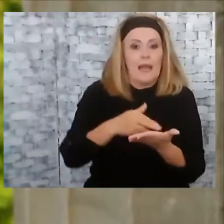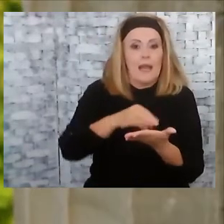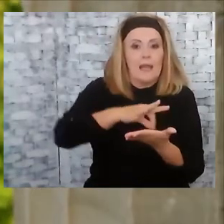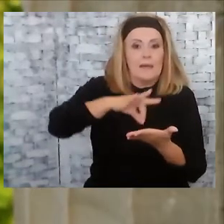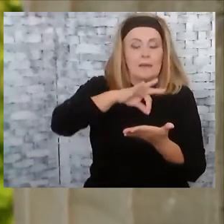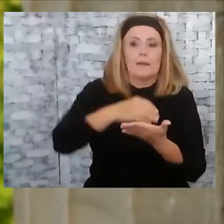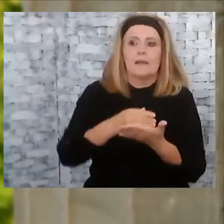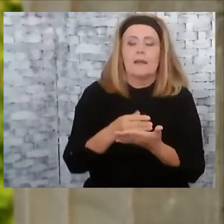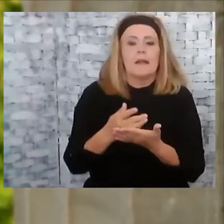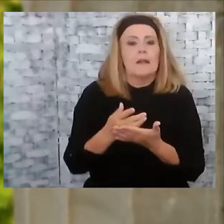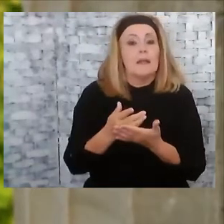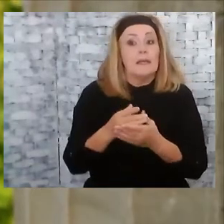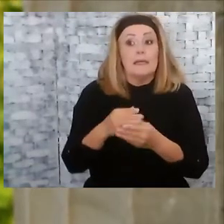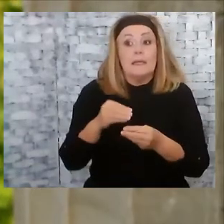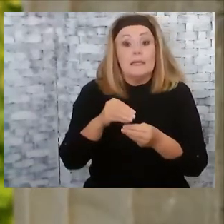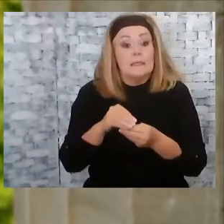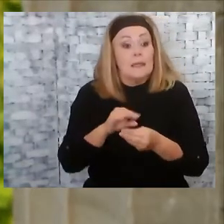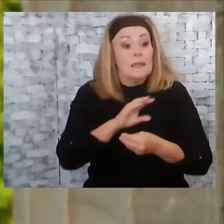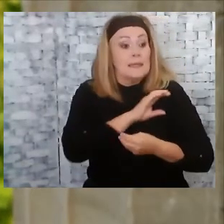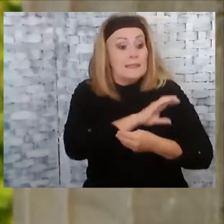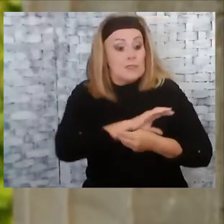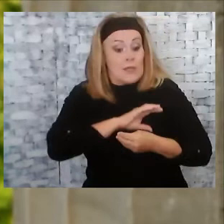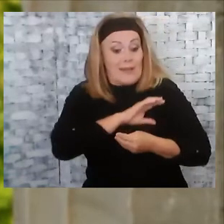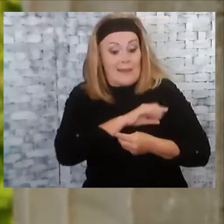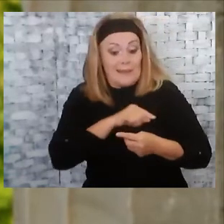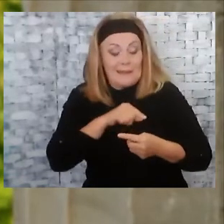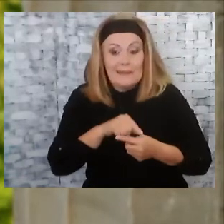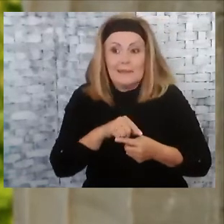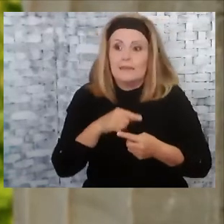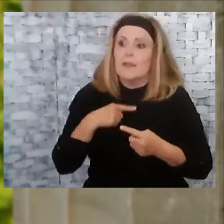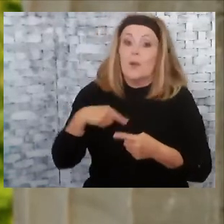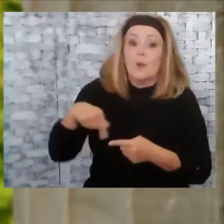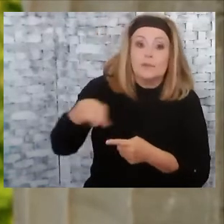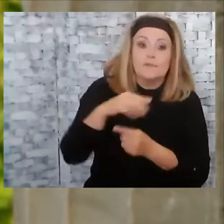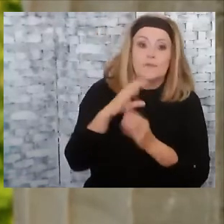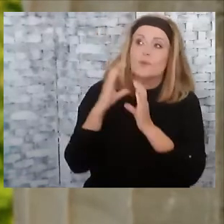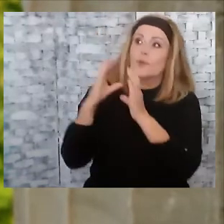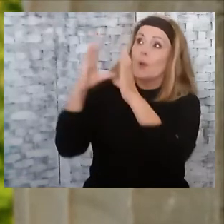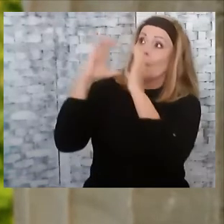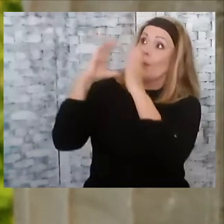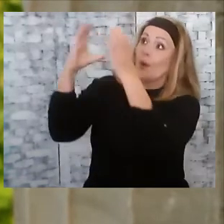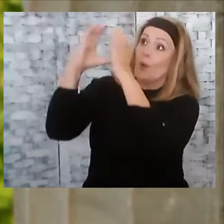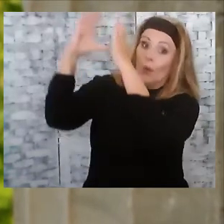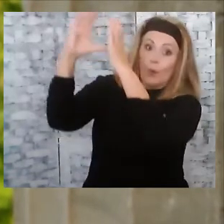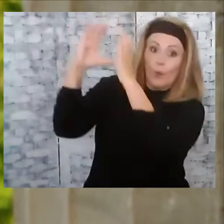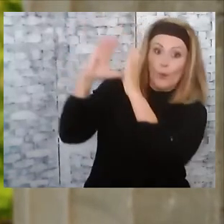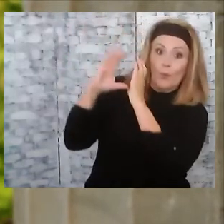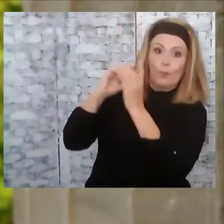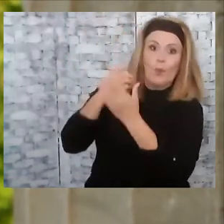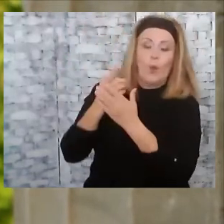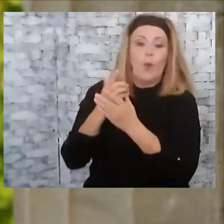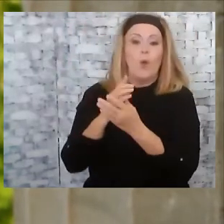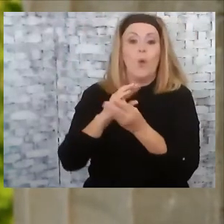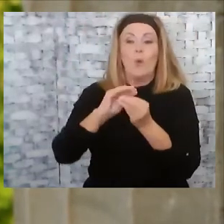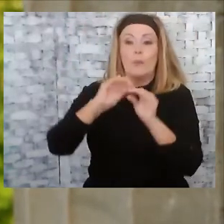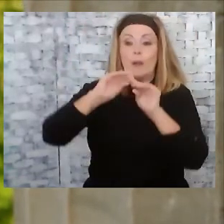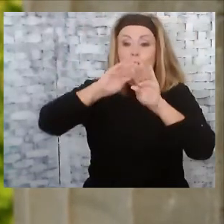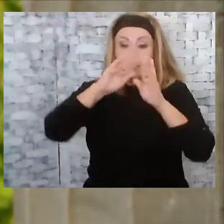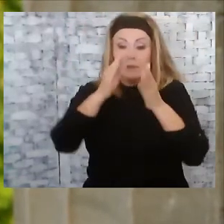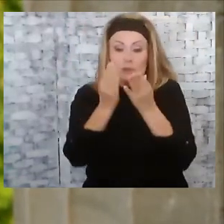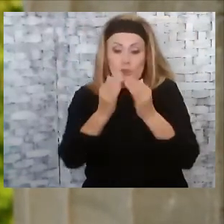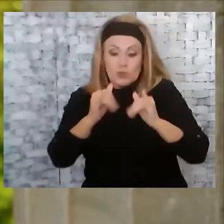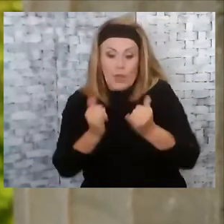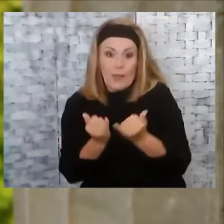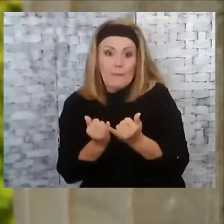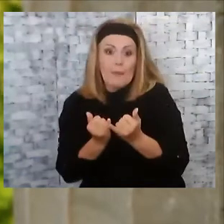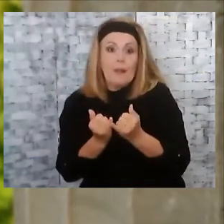is that the Spirit both calls people to be Jesus followers and then energizes them to be shaped by Jesus and to be following